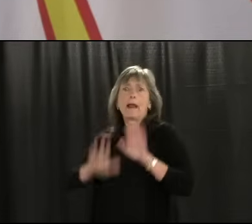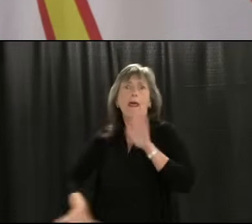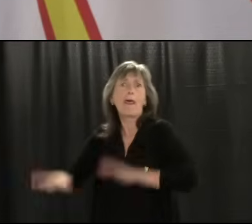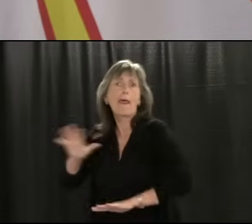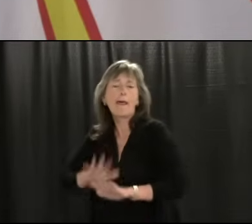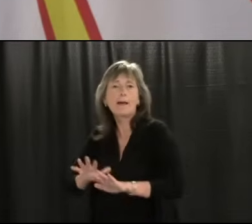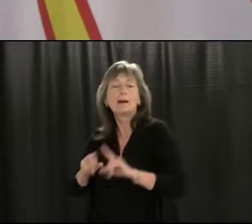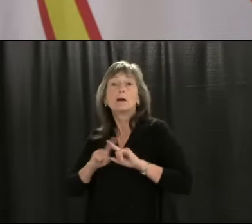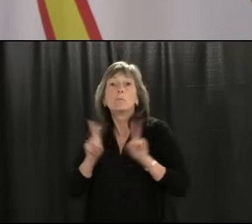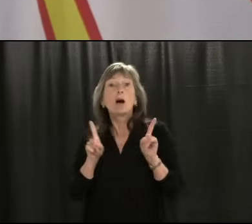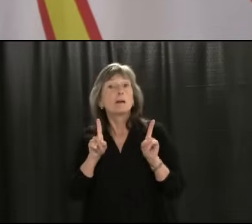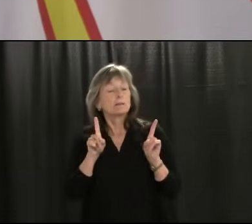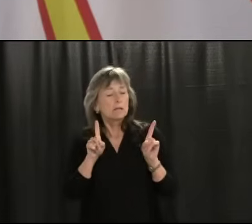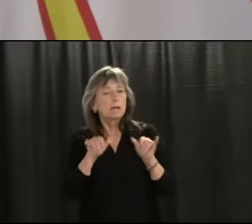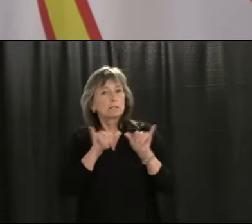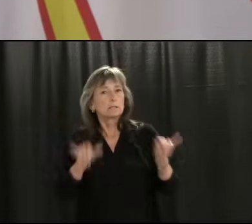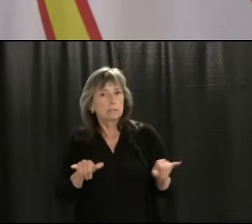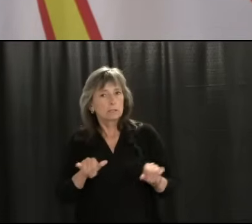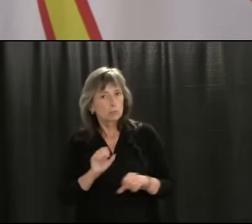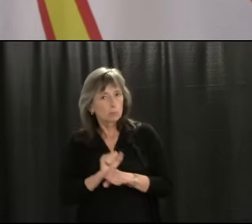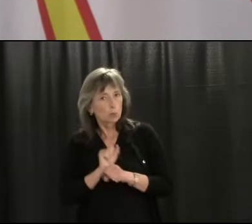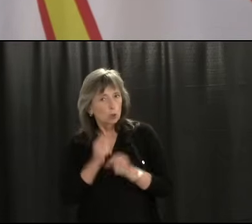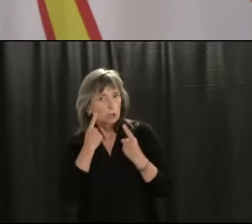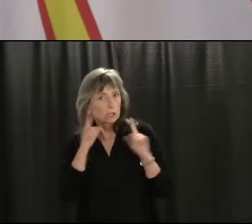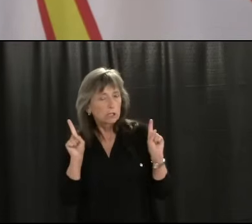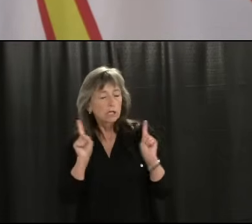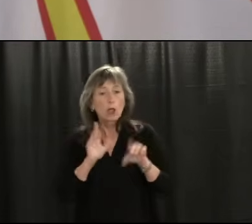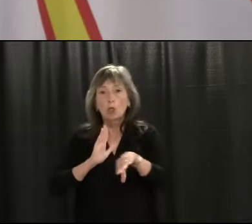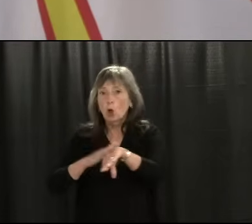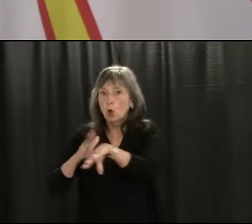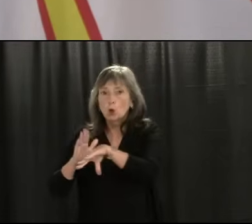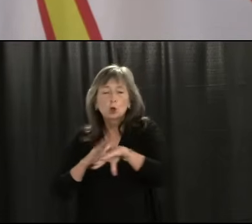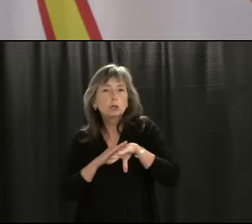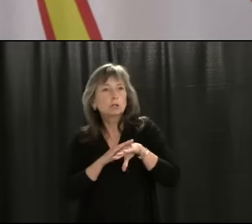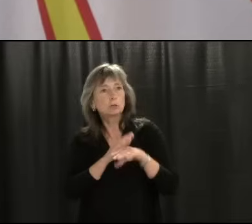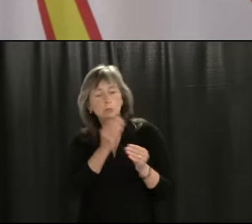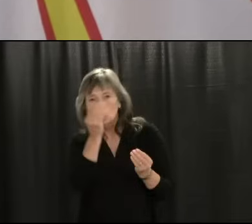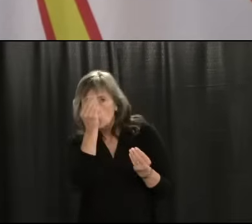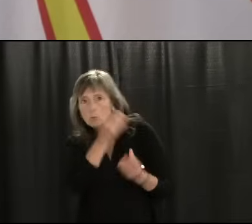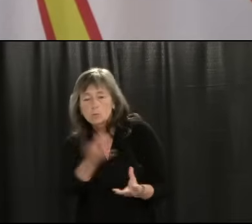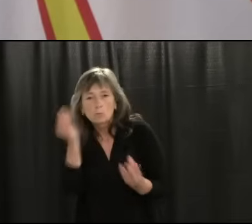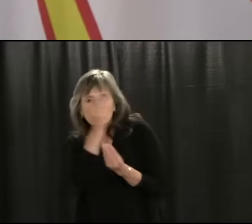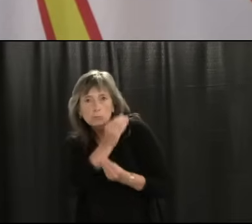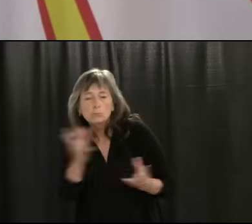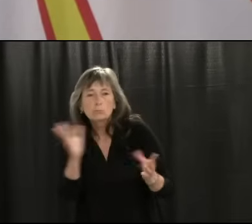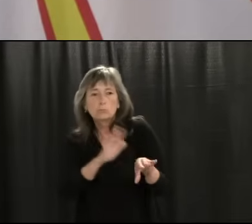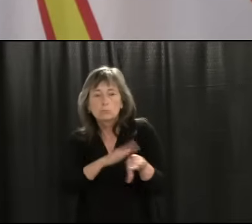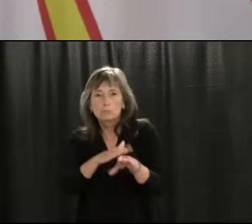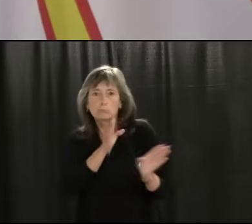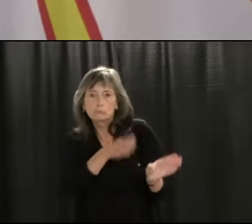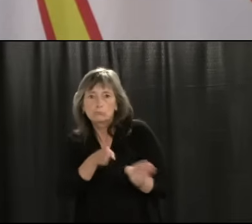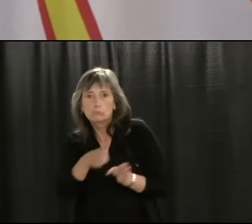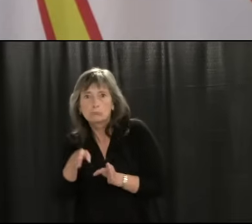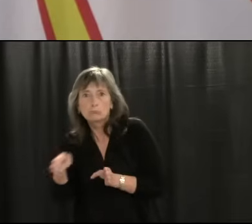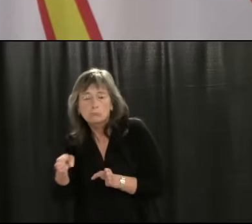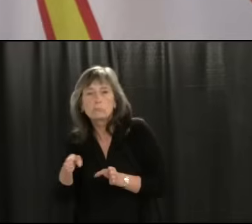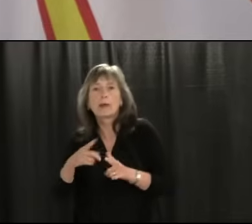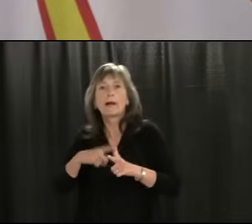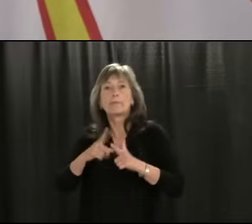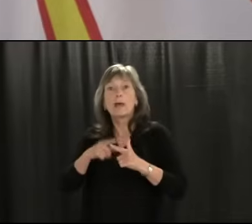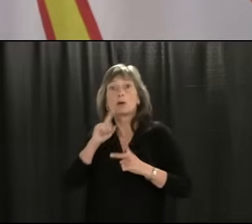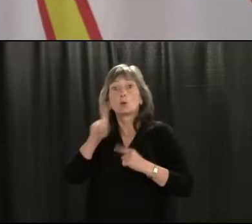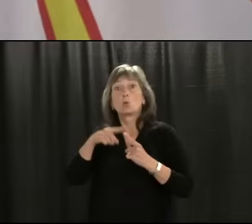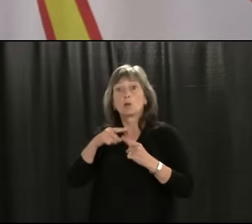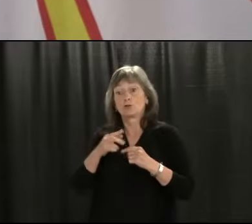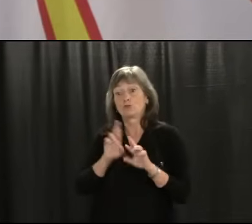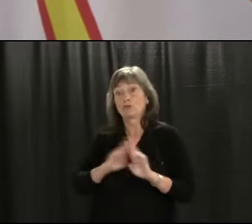this system does work. We provide alerts to put people on notice, and we make the order when the next step is